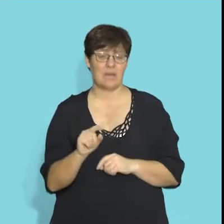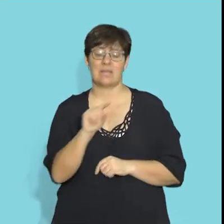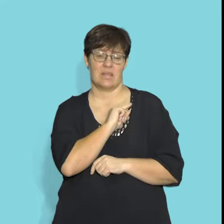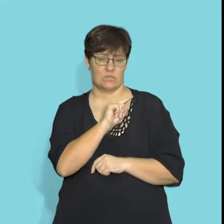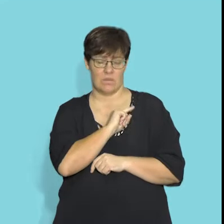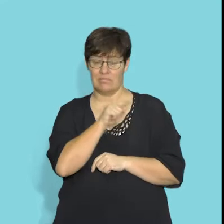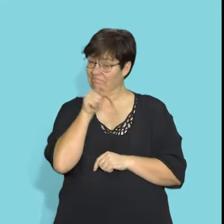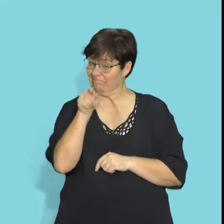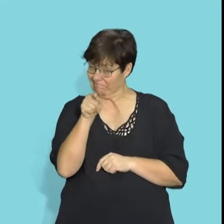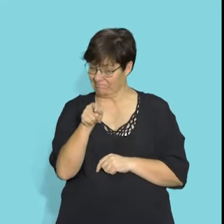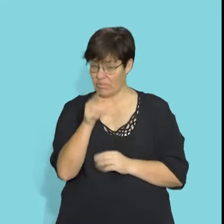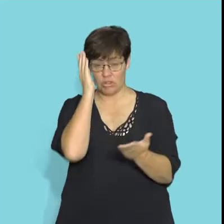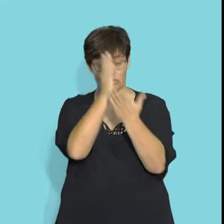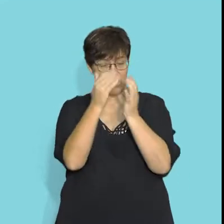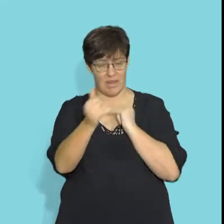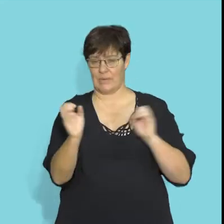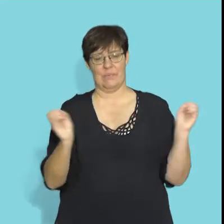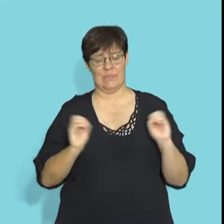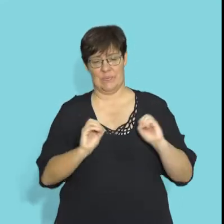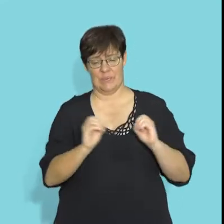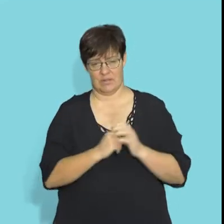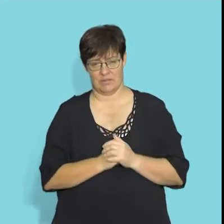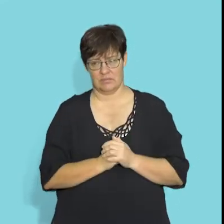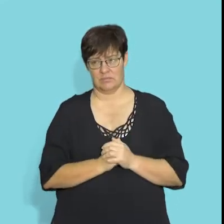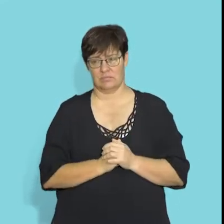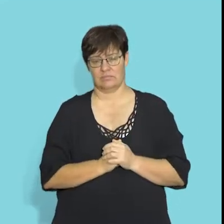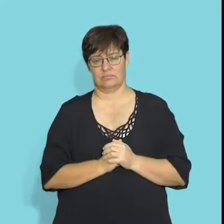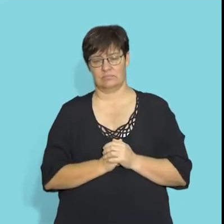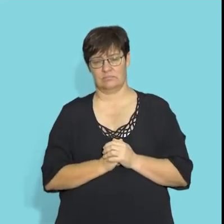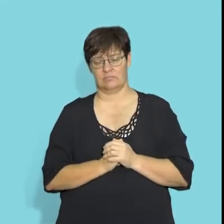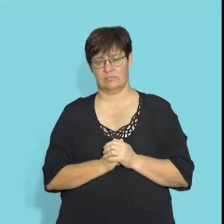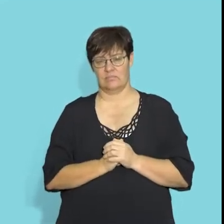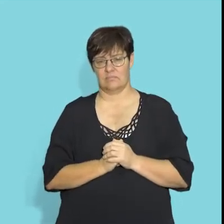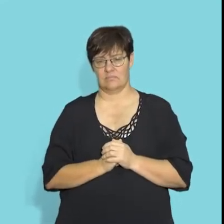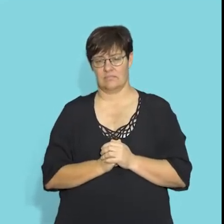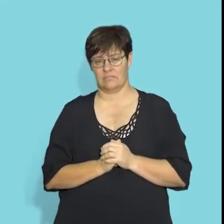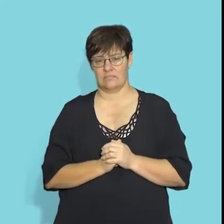therefore, A, B, and C do not